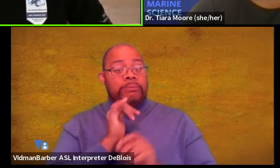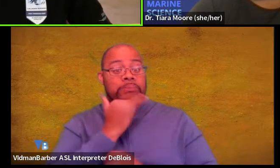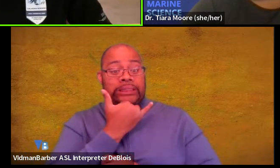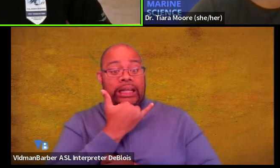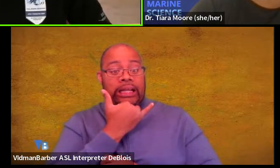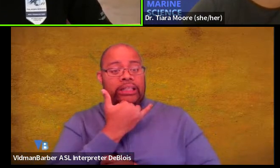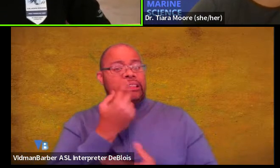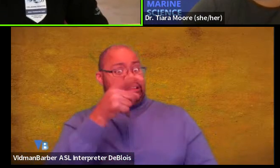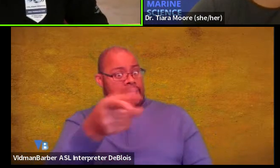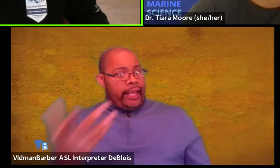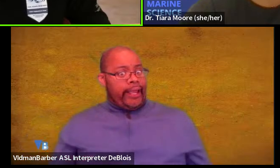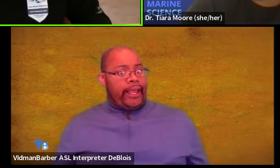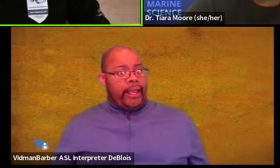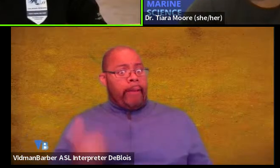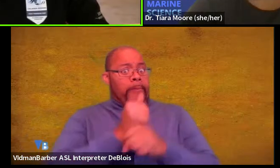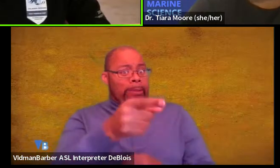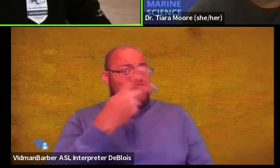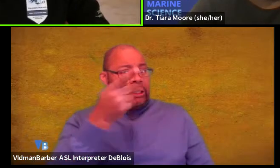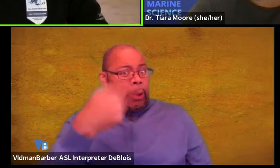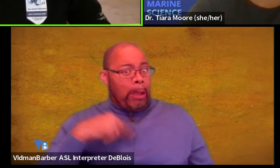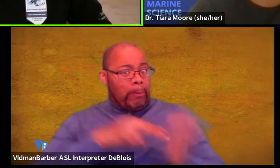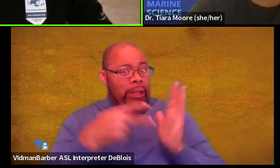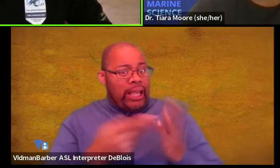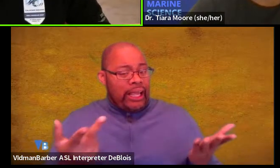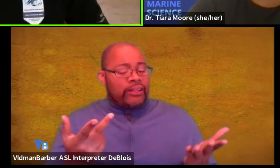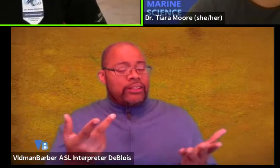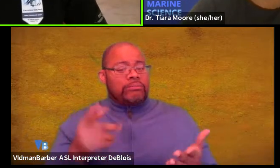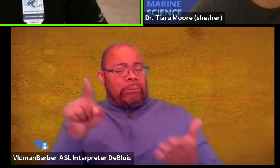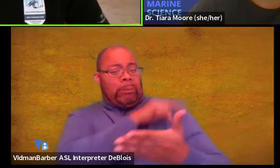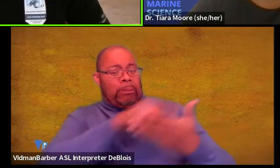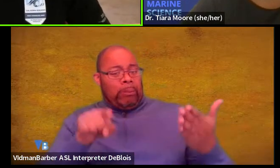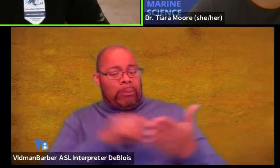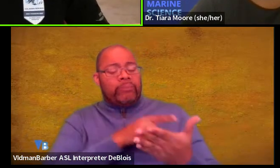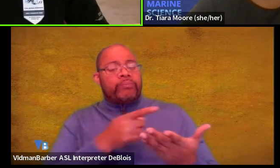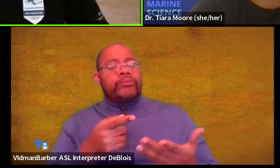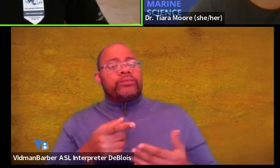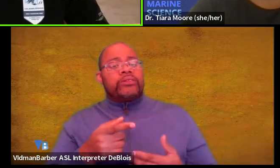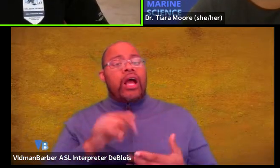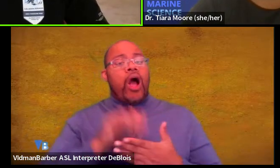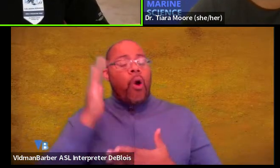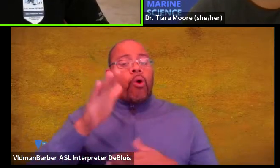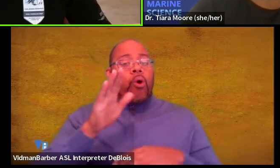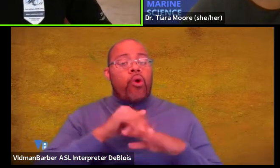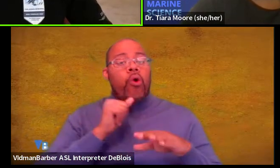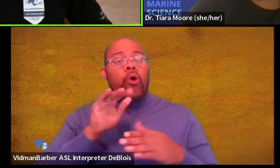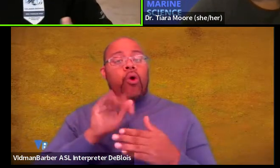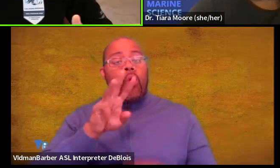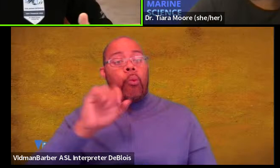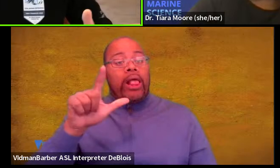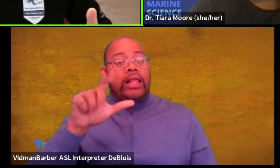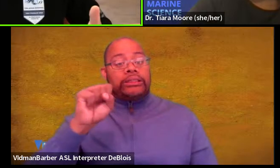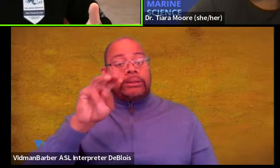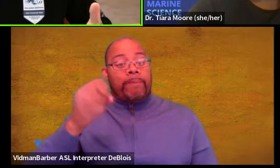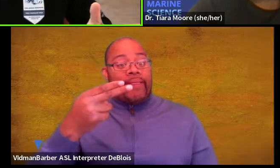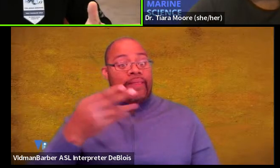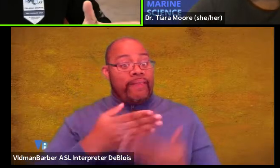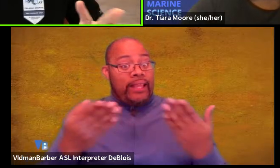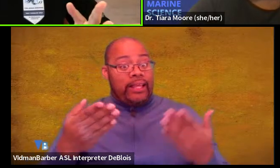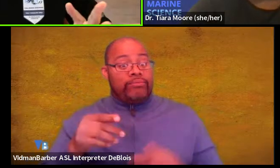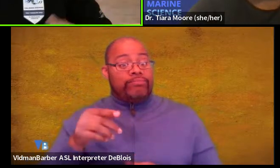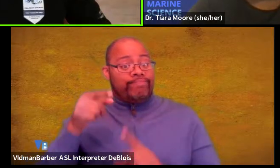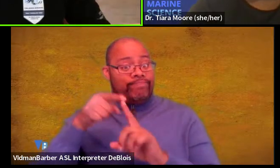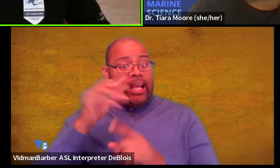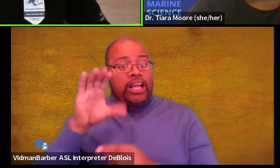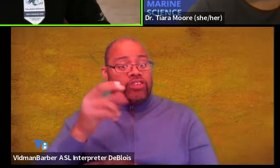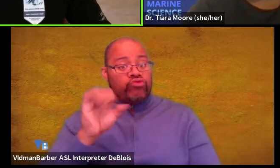misstep is like, see what I mean? It's sort of, in fact, I'm going to call on the Will Smith thing, Will Smith